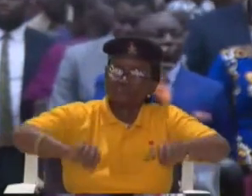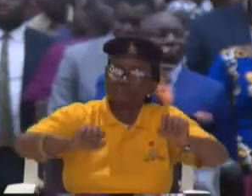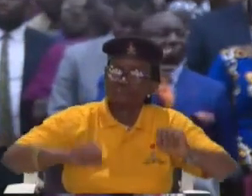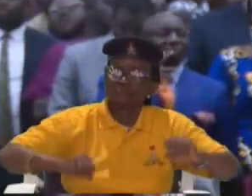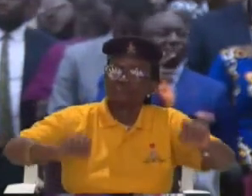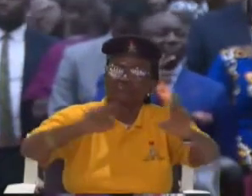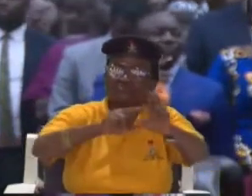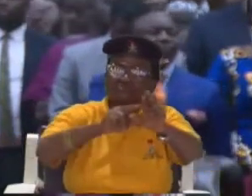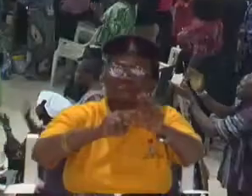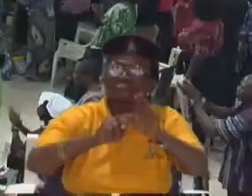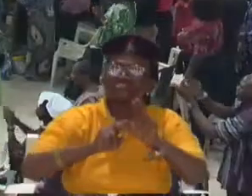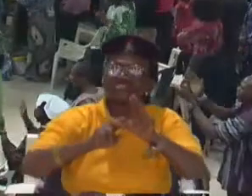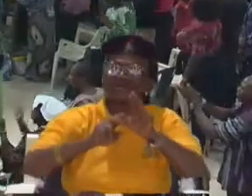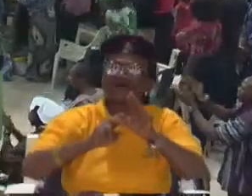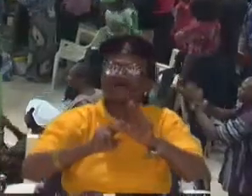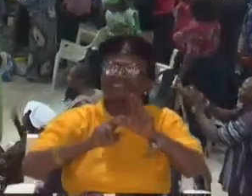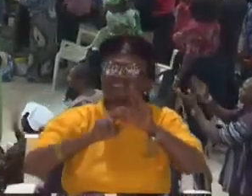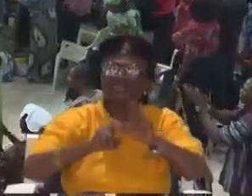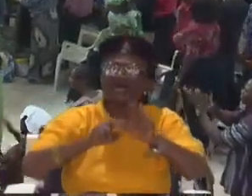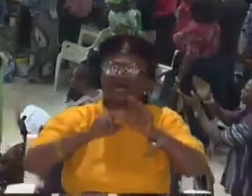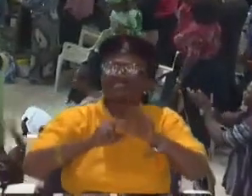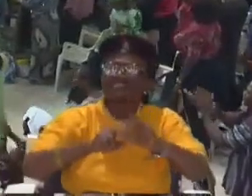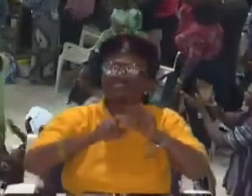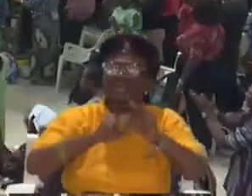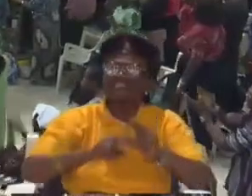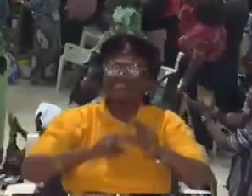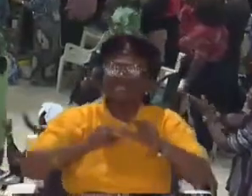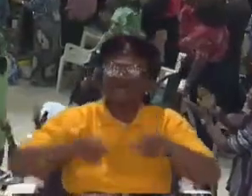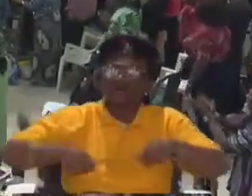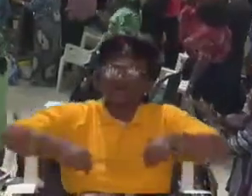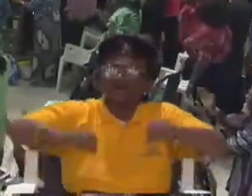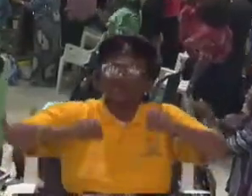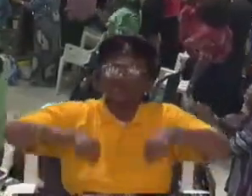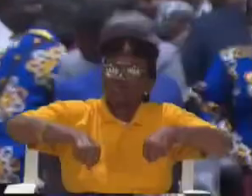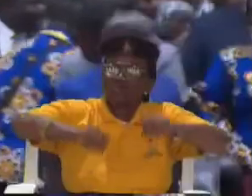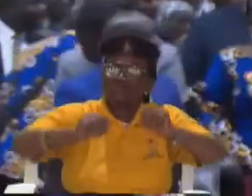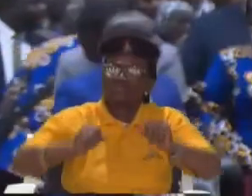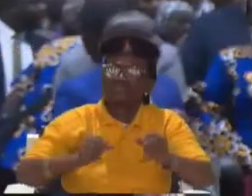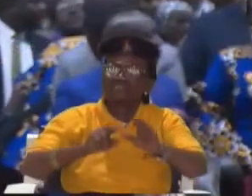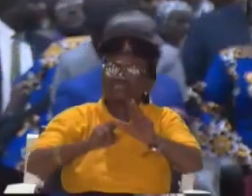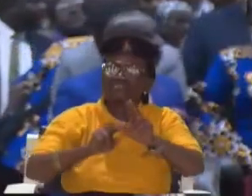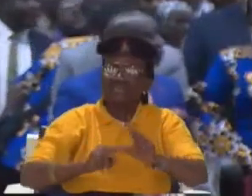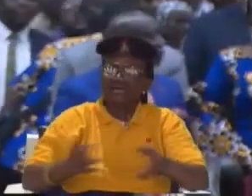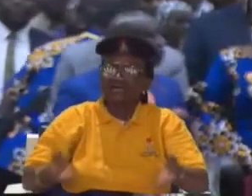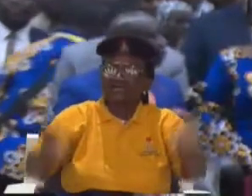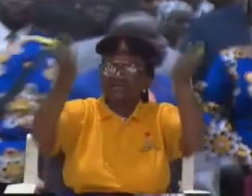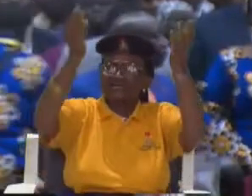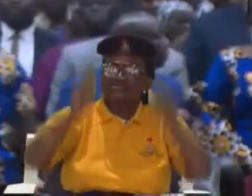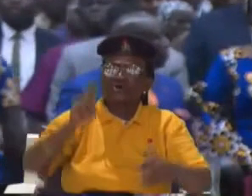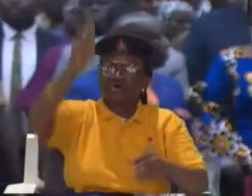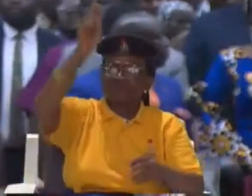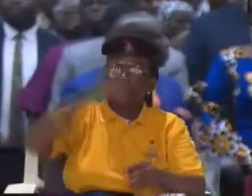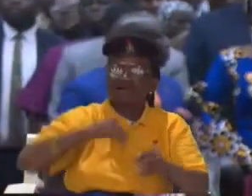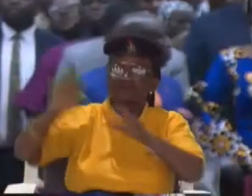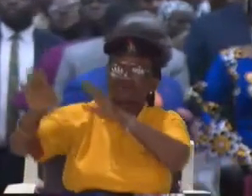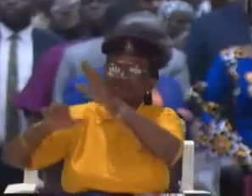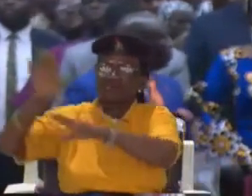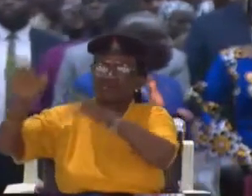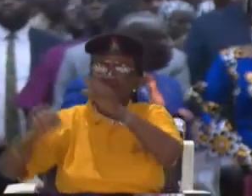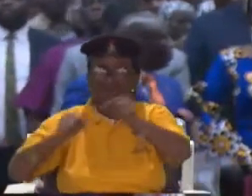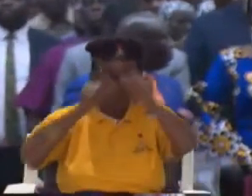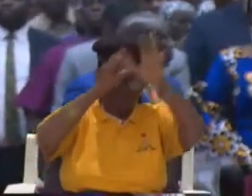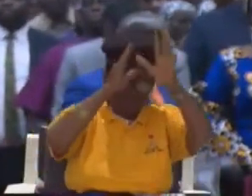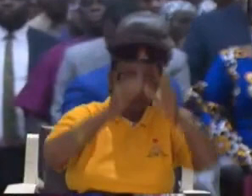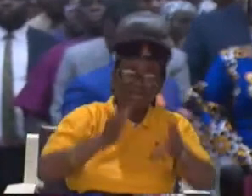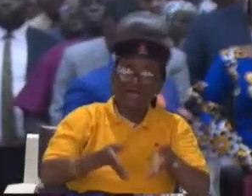rise iyanu ti Olorun ti gbe dide kuro ni ipo iyaro. And daddy asked me